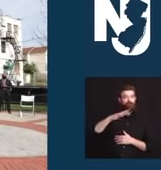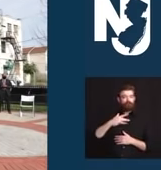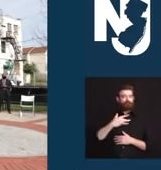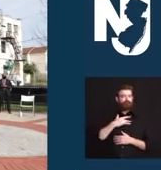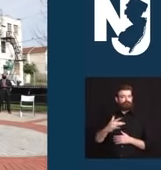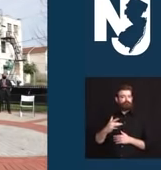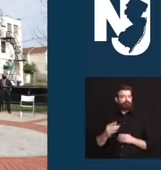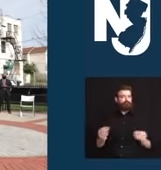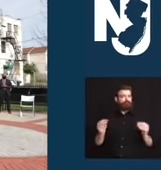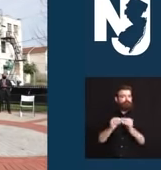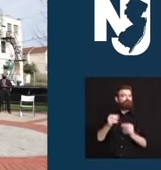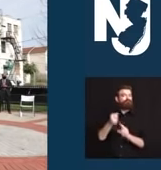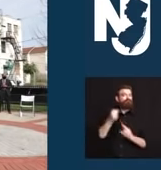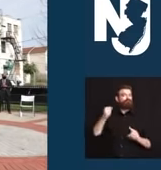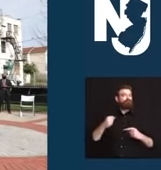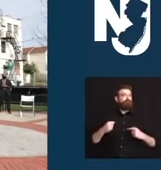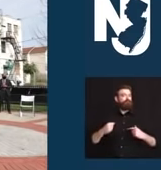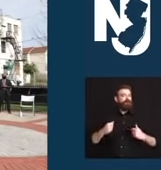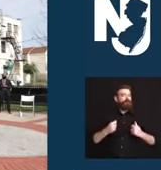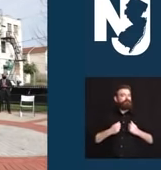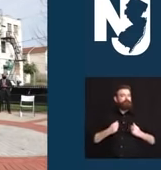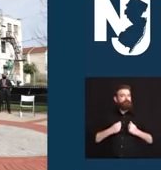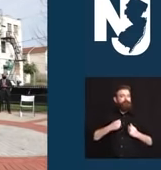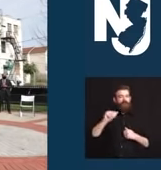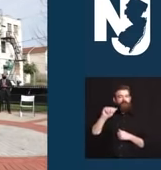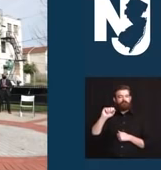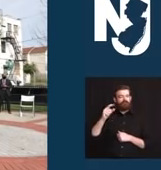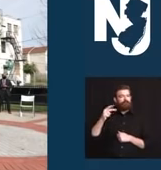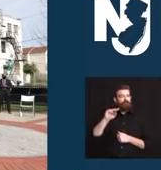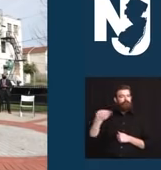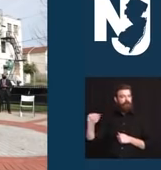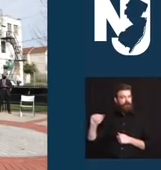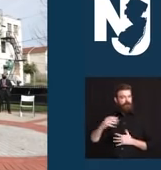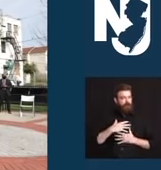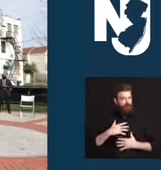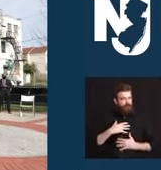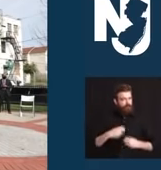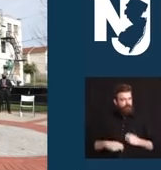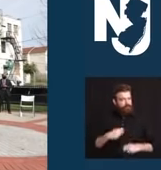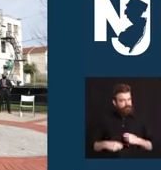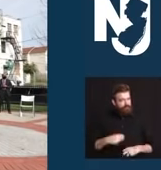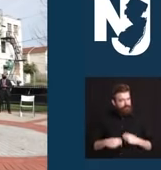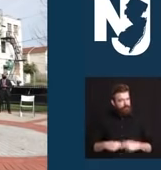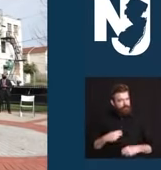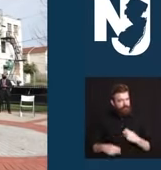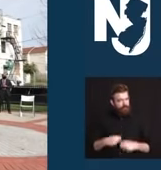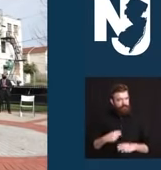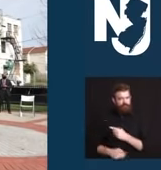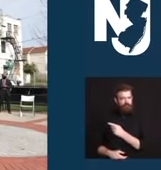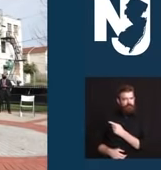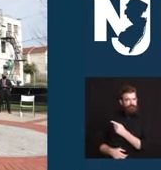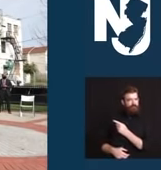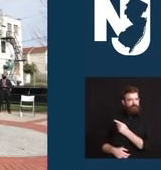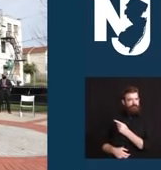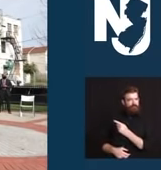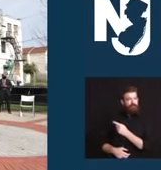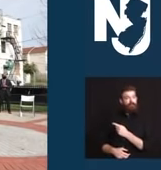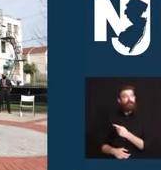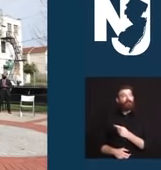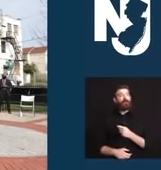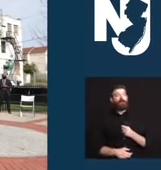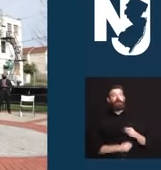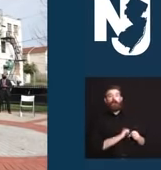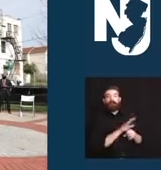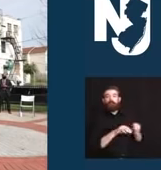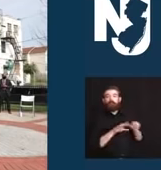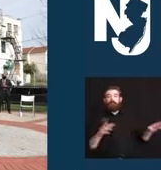a factor in the severity of COVID-19 infections. Ensuring environmental justice is a critical part of our ability